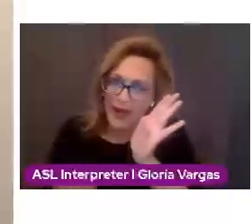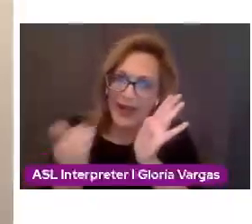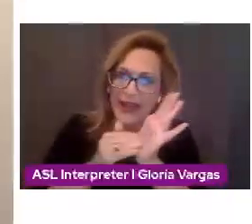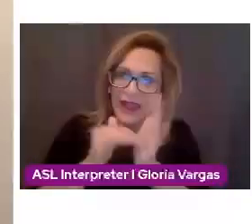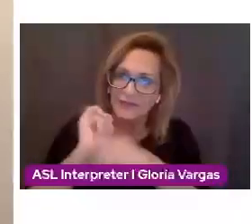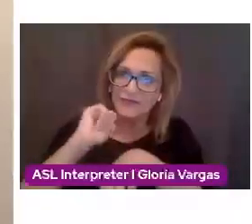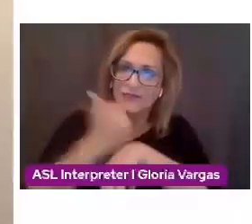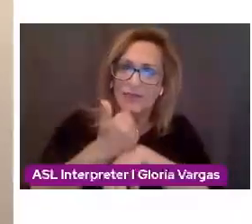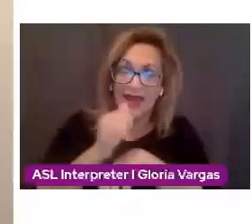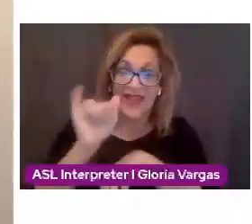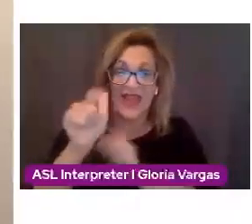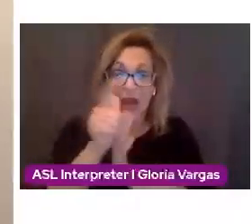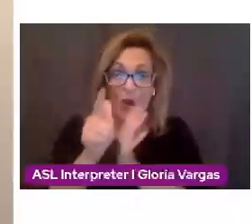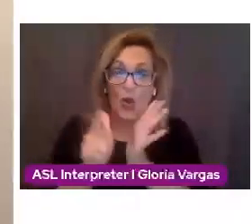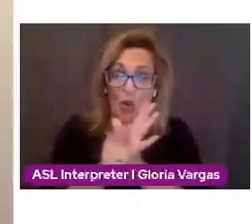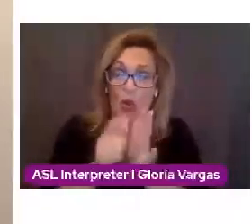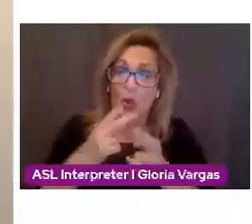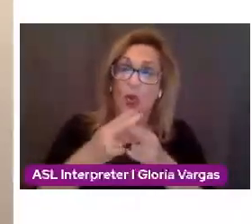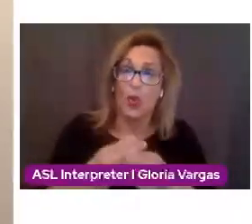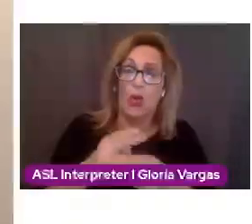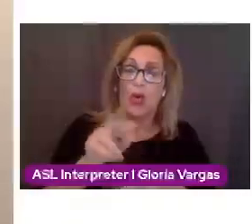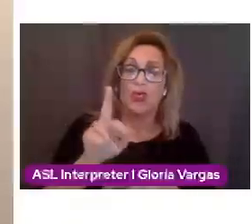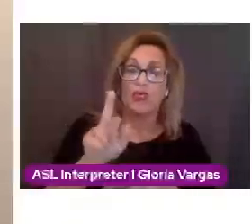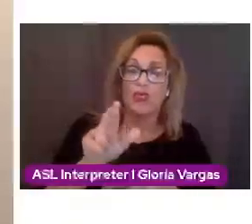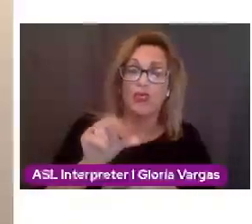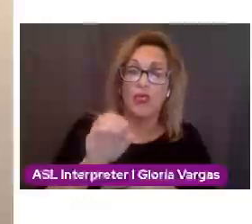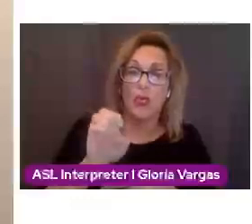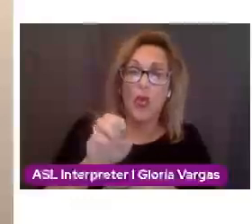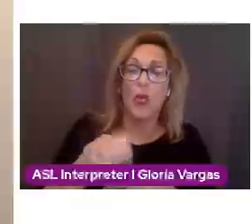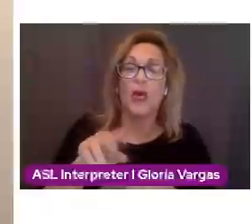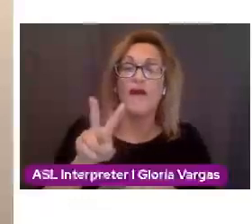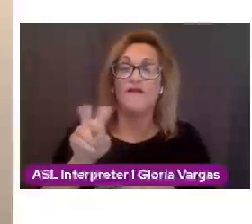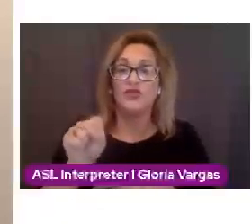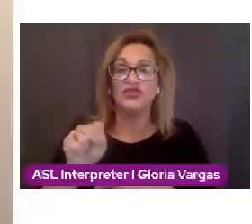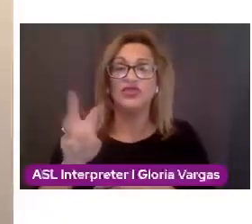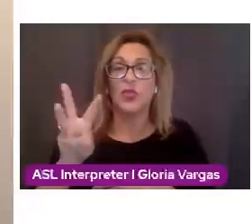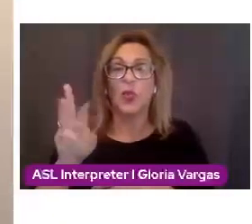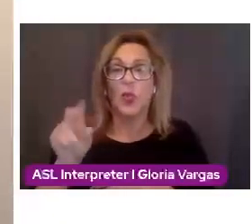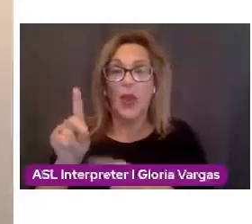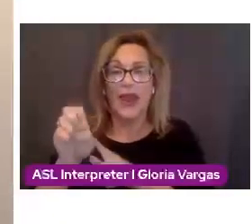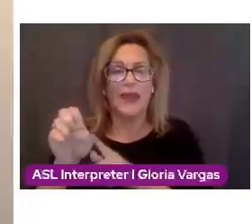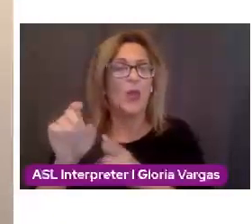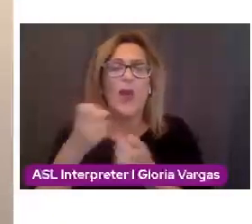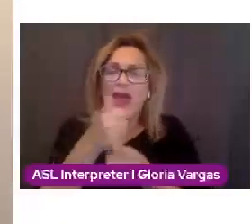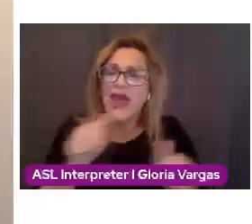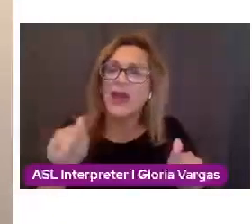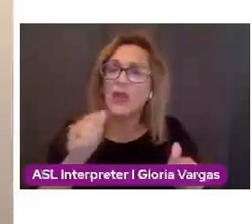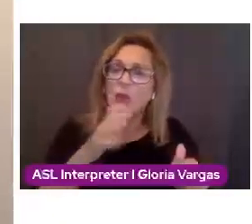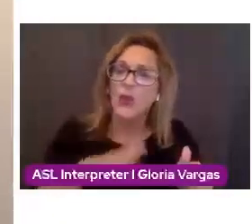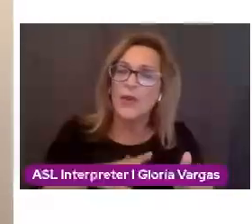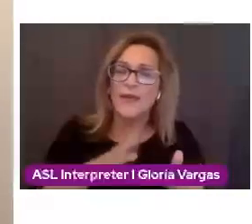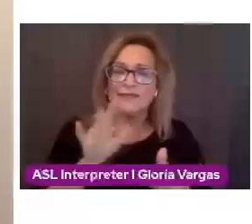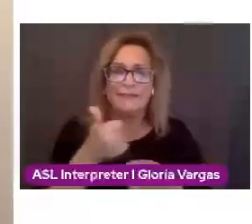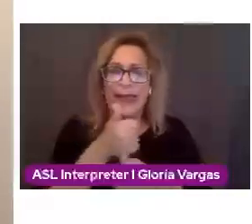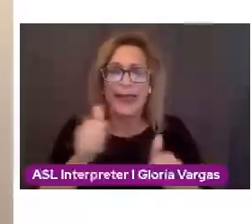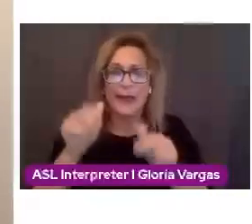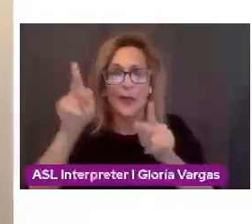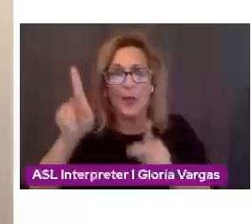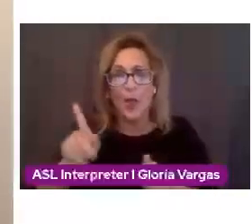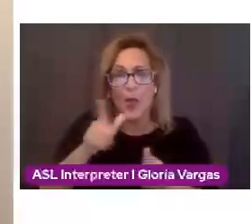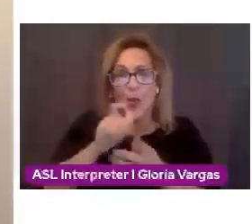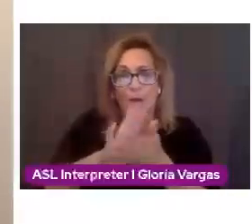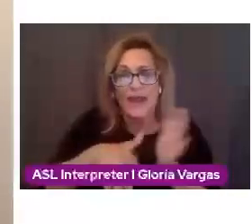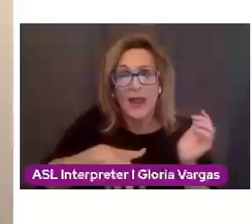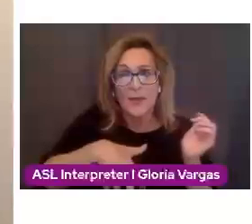law, Roe v. Wade and a woman and any person that could become pregnant, their right